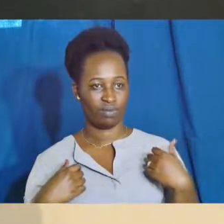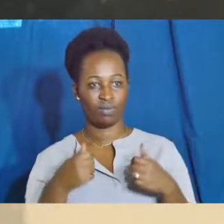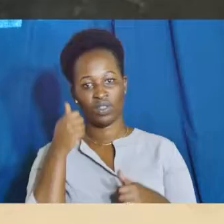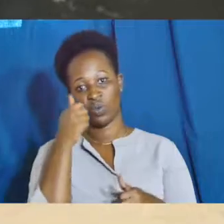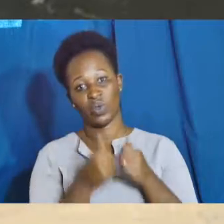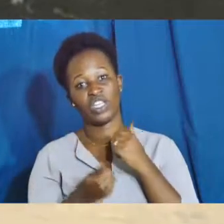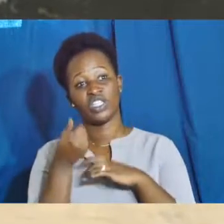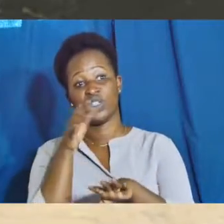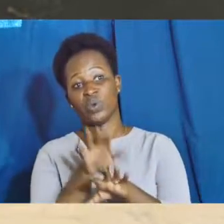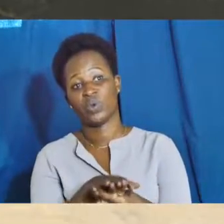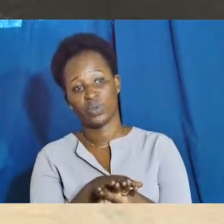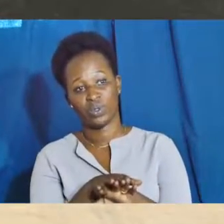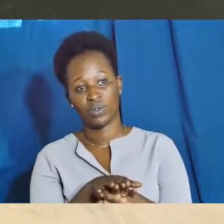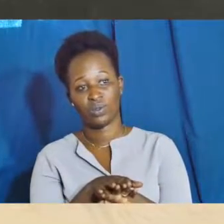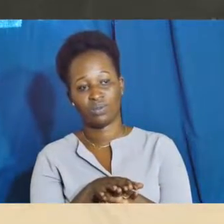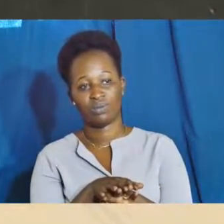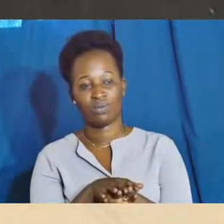which include